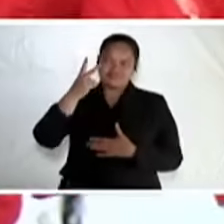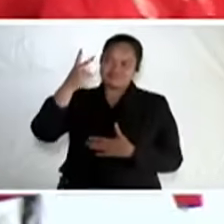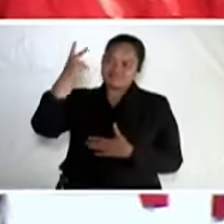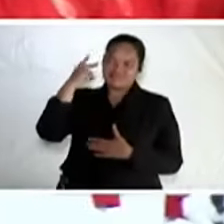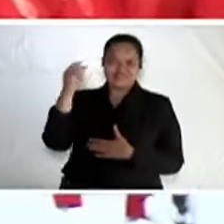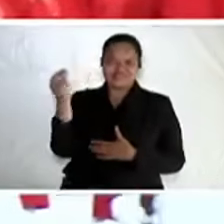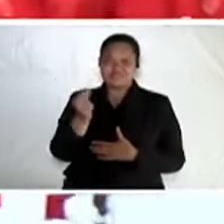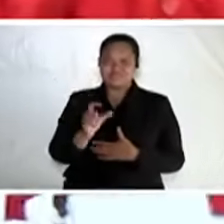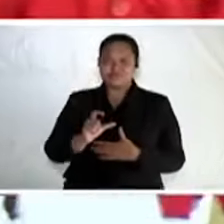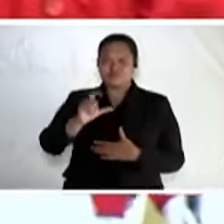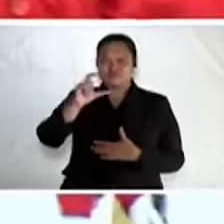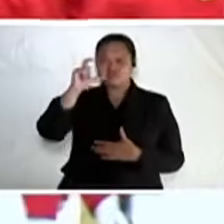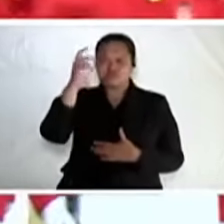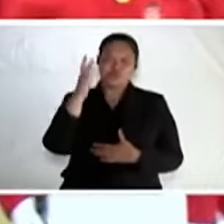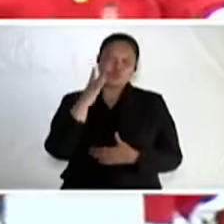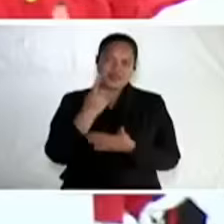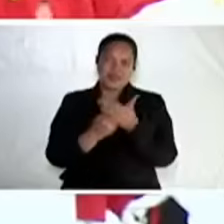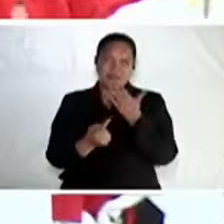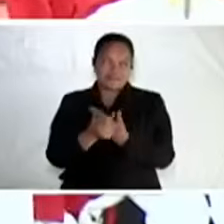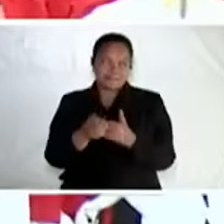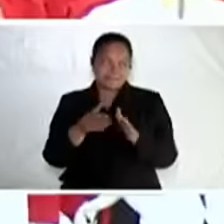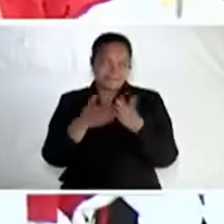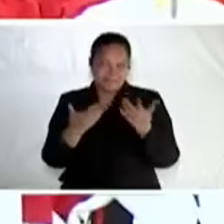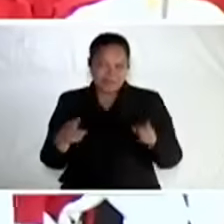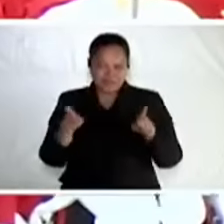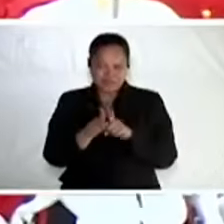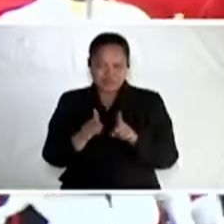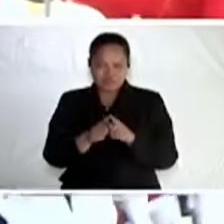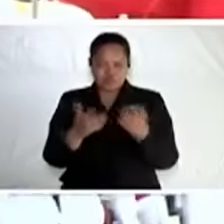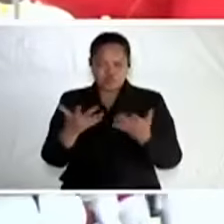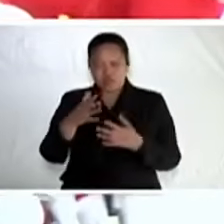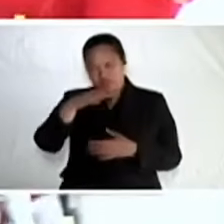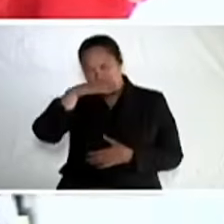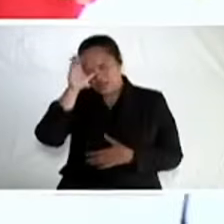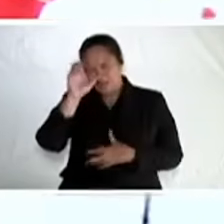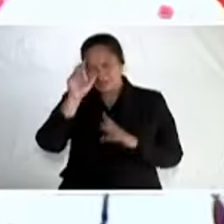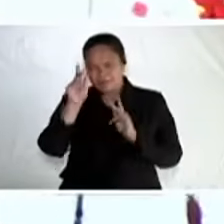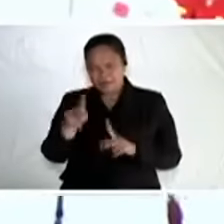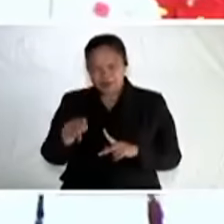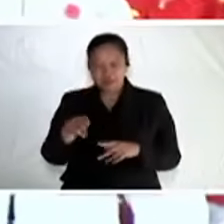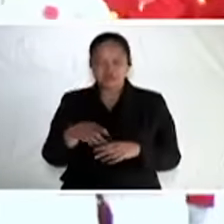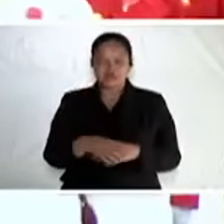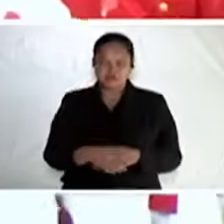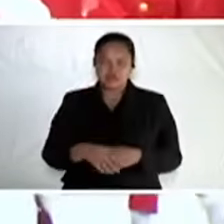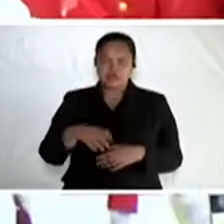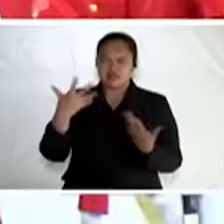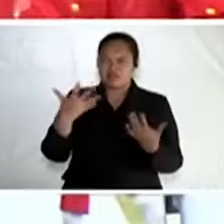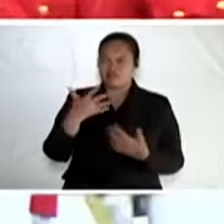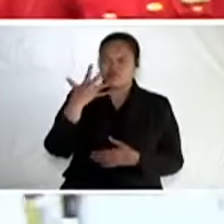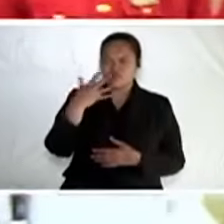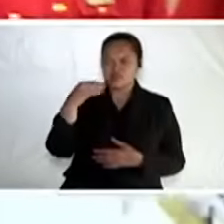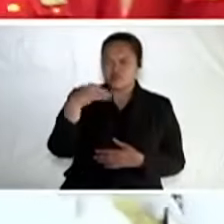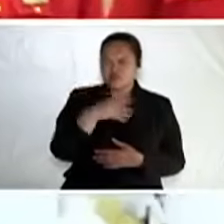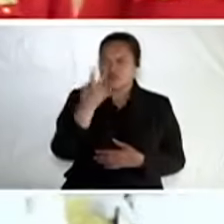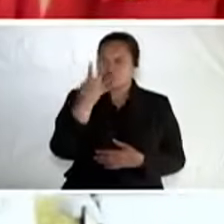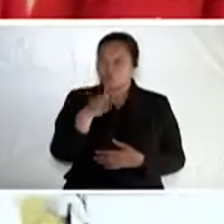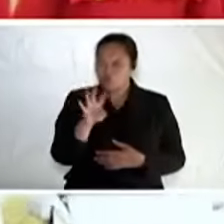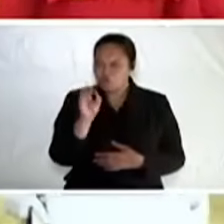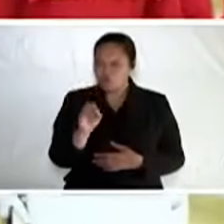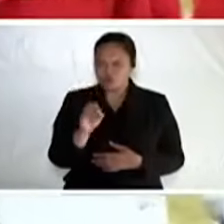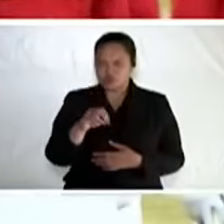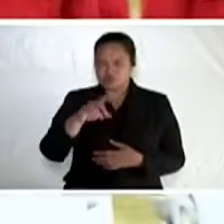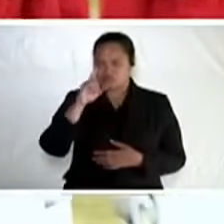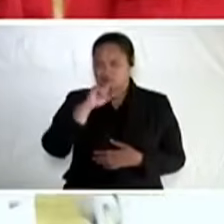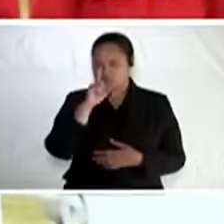nulesu na vikai bagai duritiko na ngauna sarngango na rara levu na Albert Park era lewa lima na rau basa